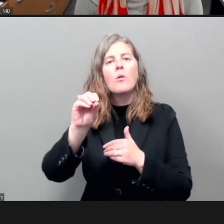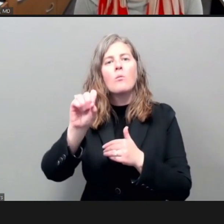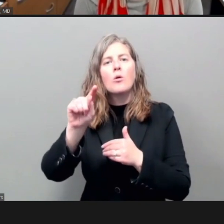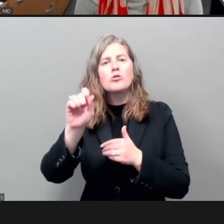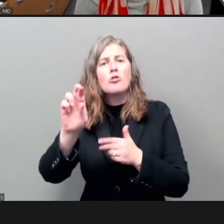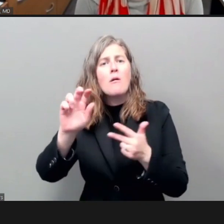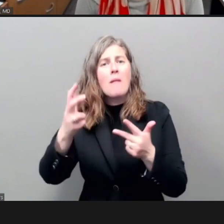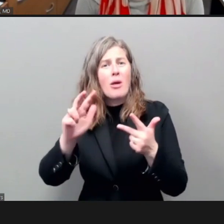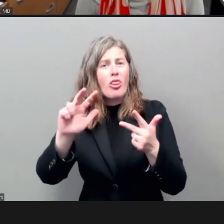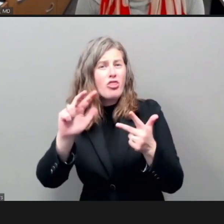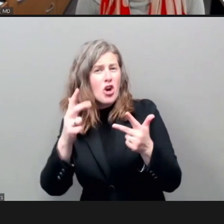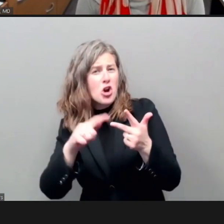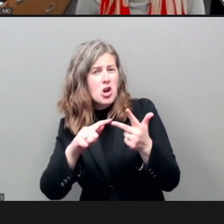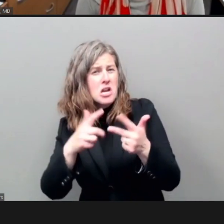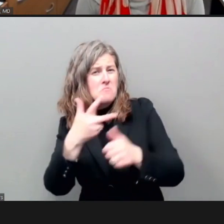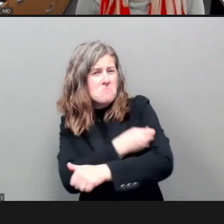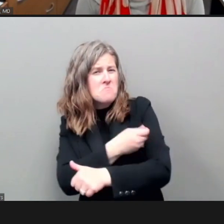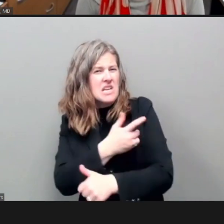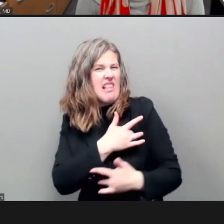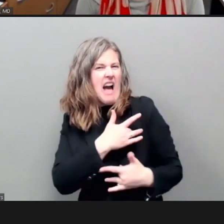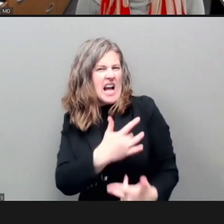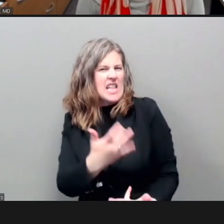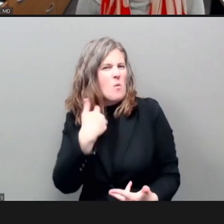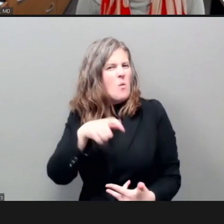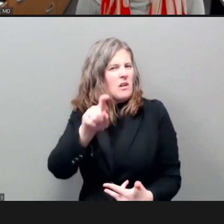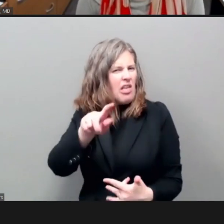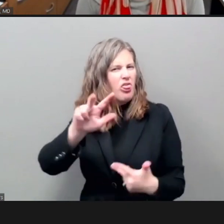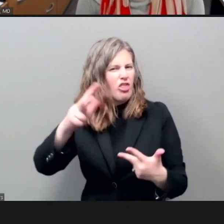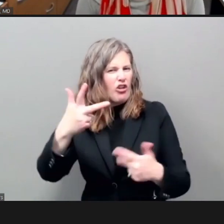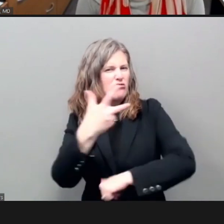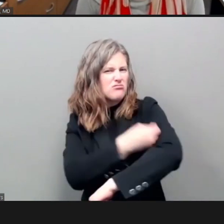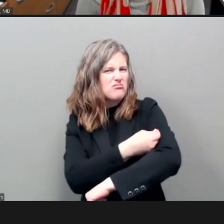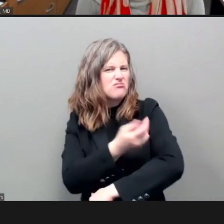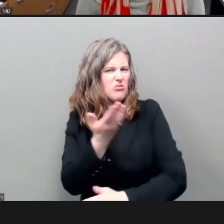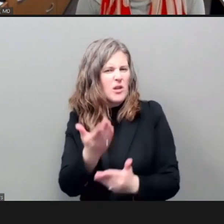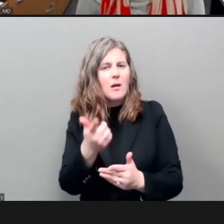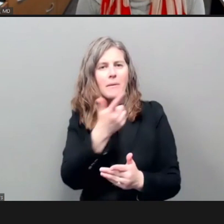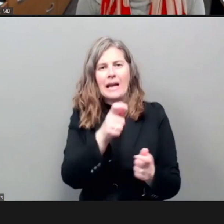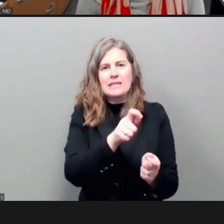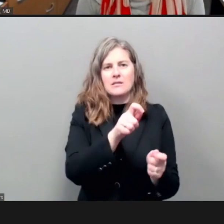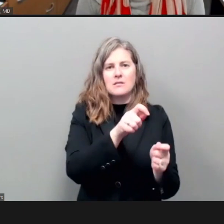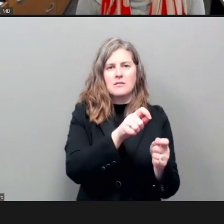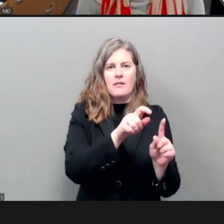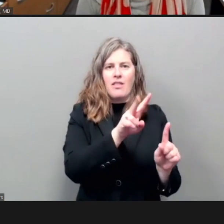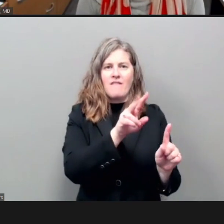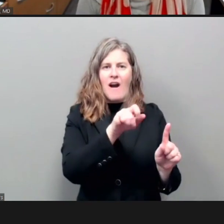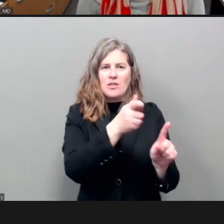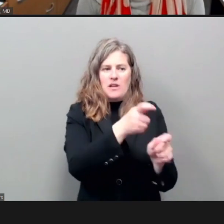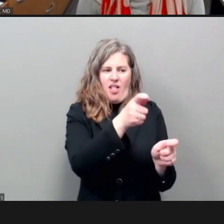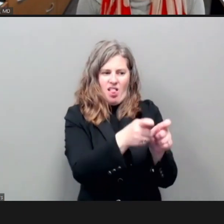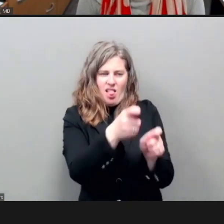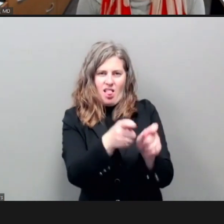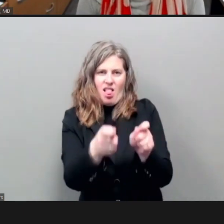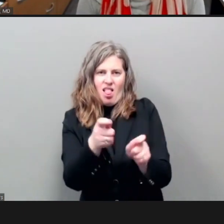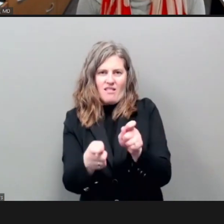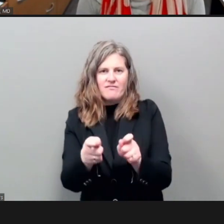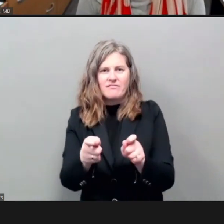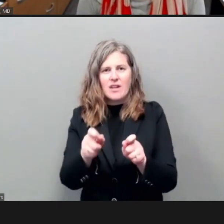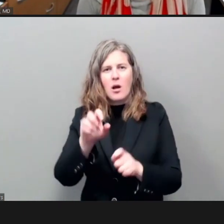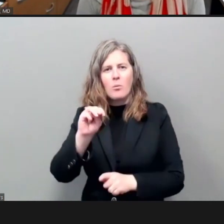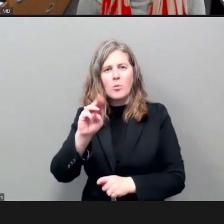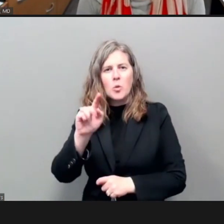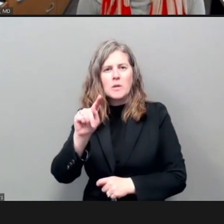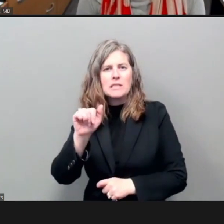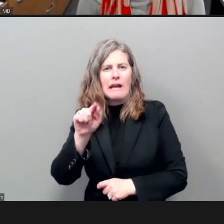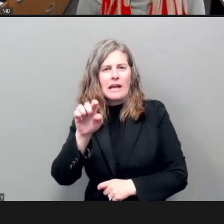booster shot, is very likely in our future because of the mutations of the virus, and we'll use